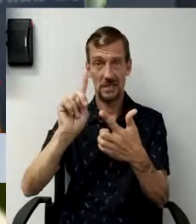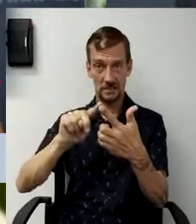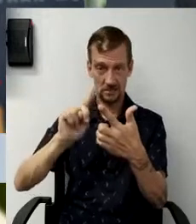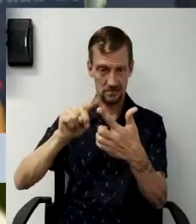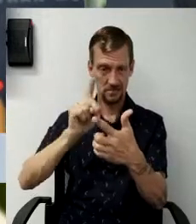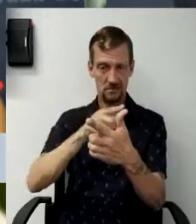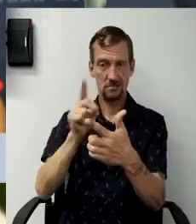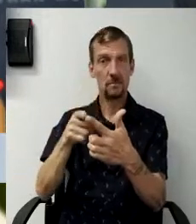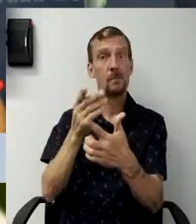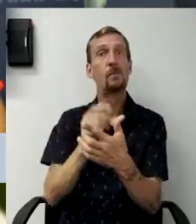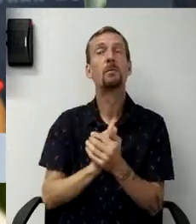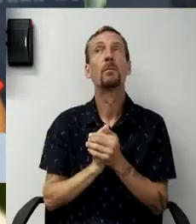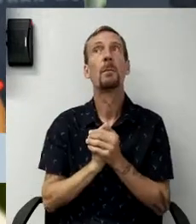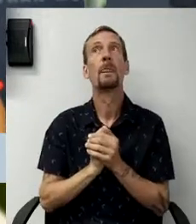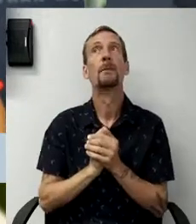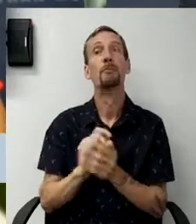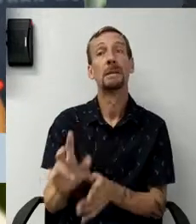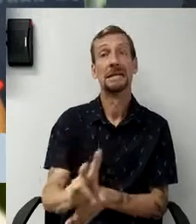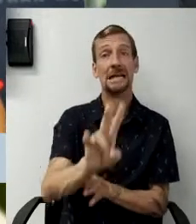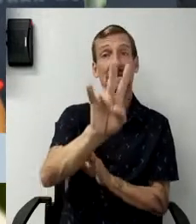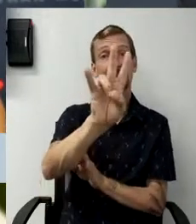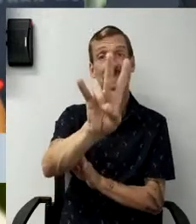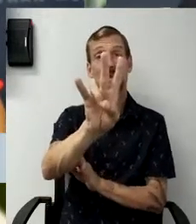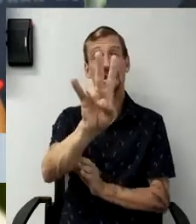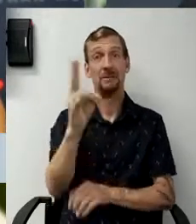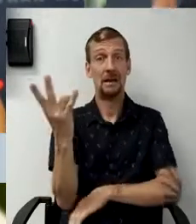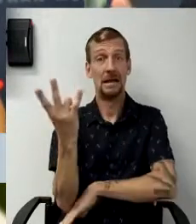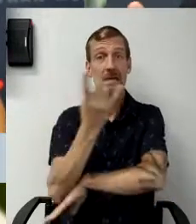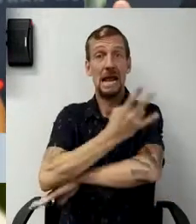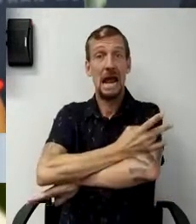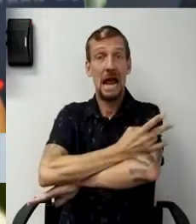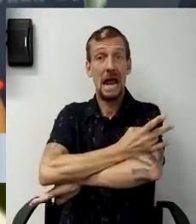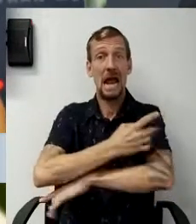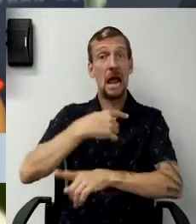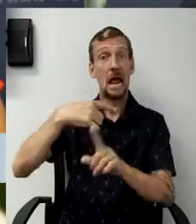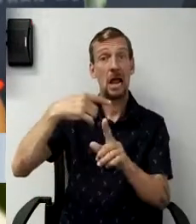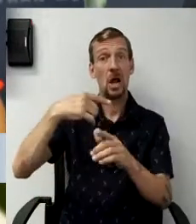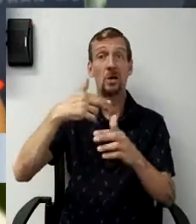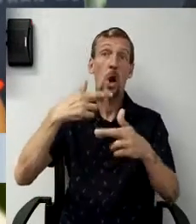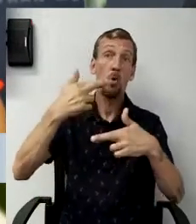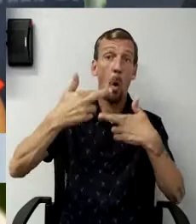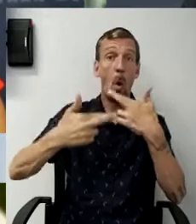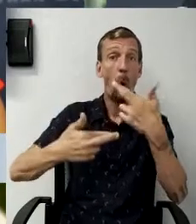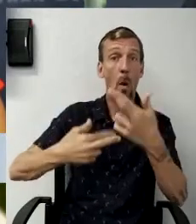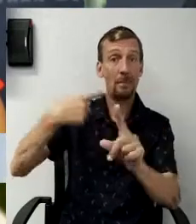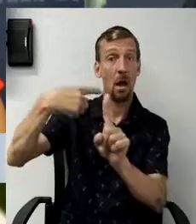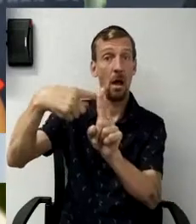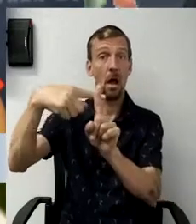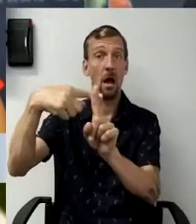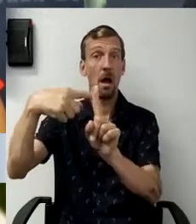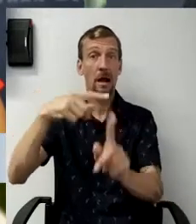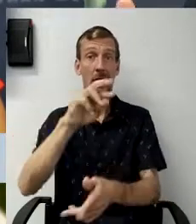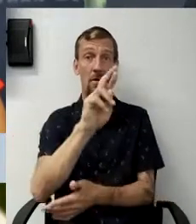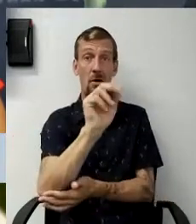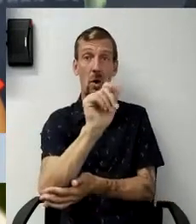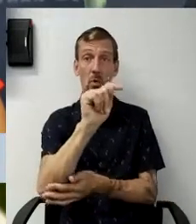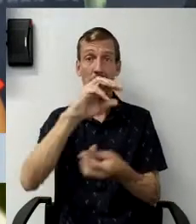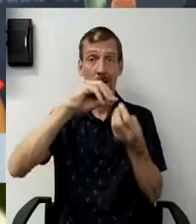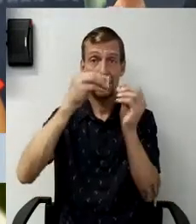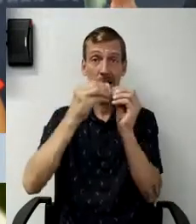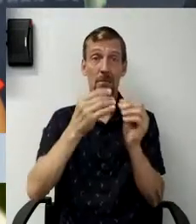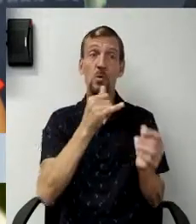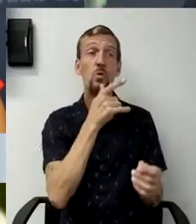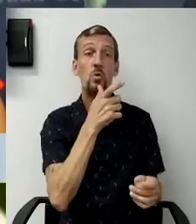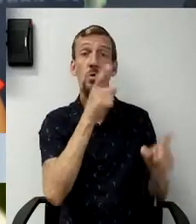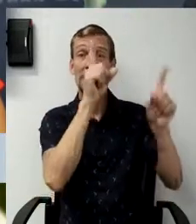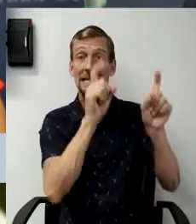moment. The 7-day rolling positivity rate, again, the percentage of people that are tested